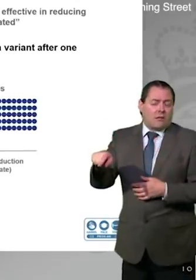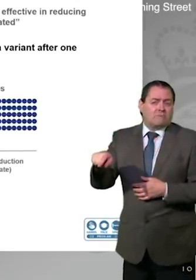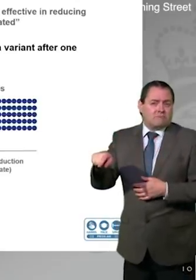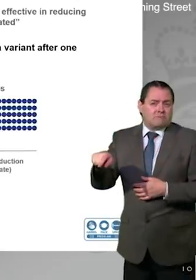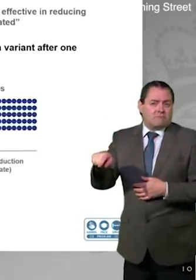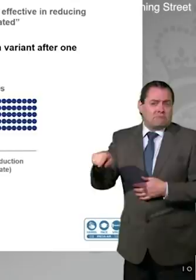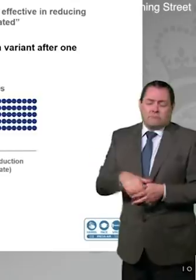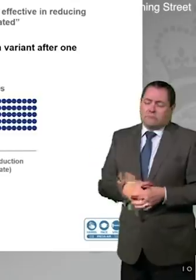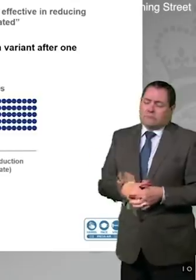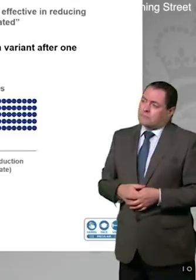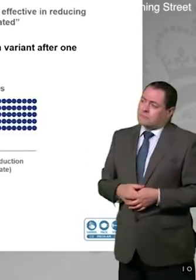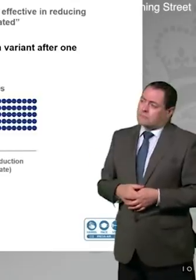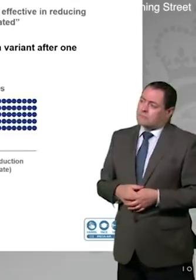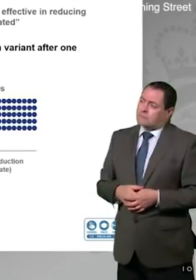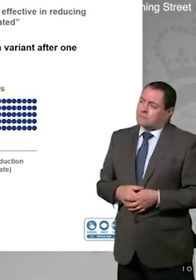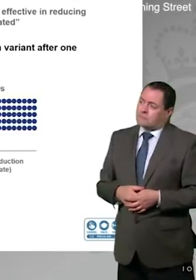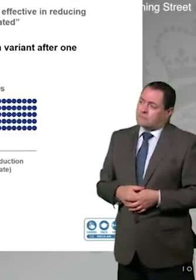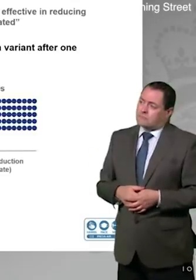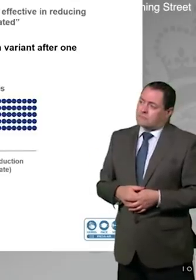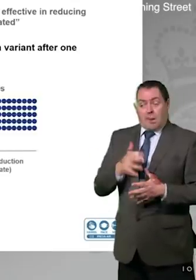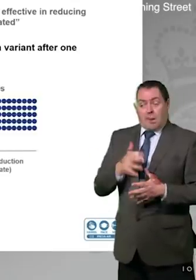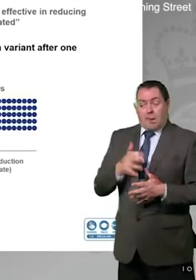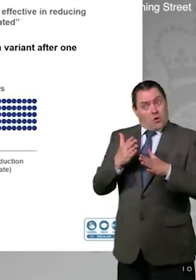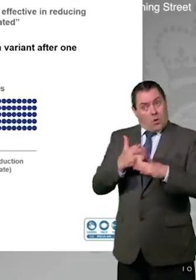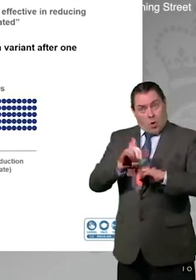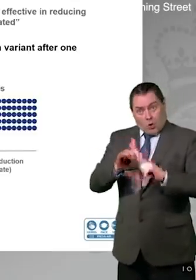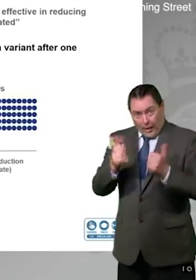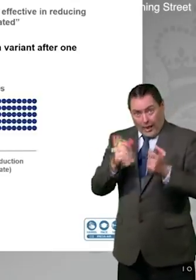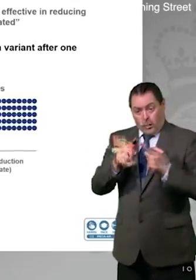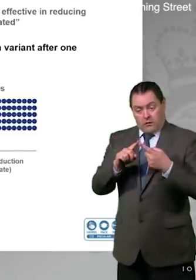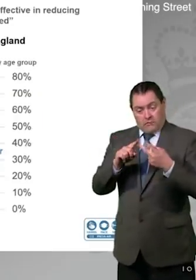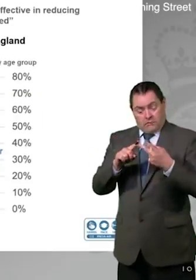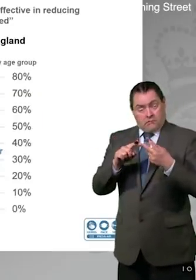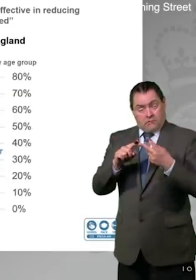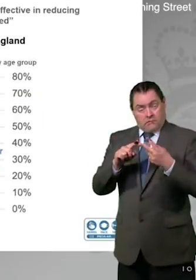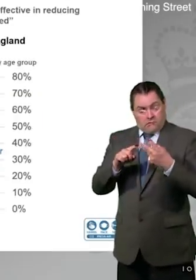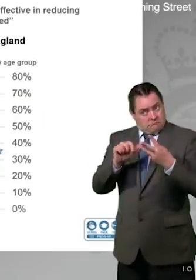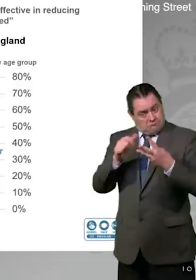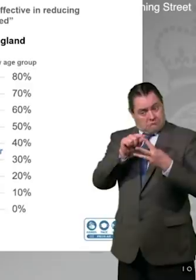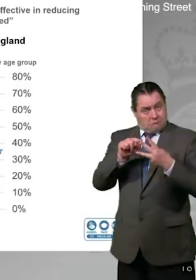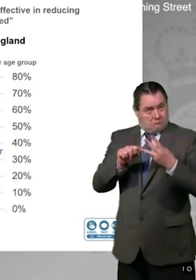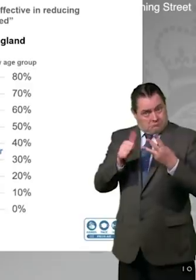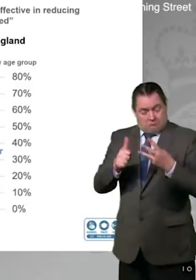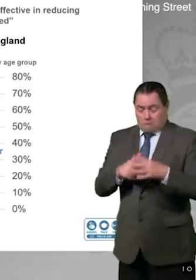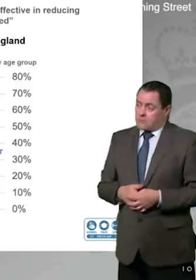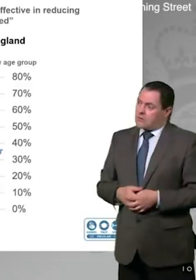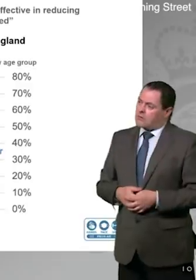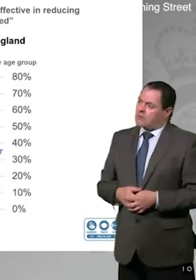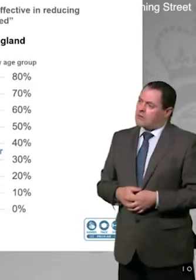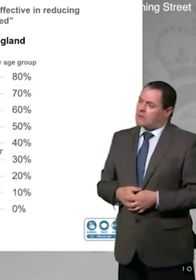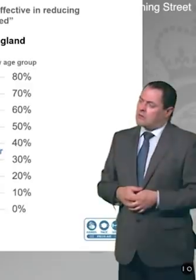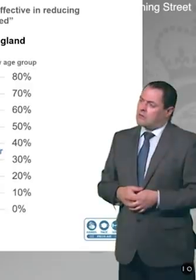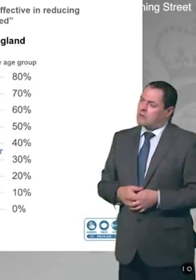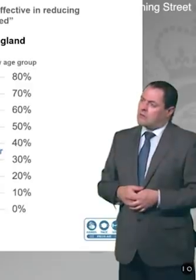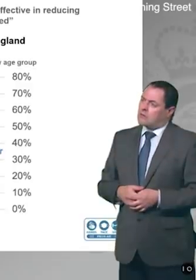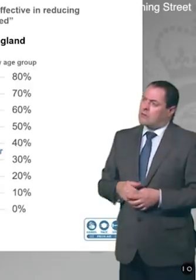is this dose this effective, the data there are very encouraging indeed. Next slide, please. And if you see the effect of